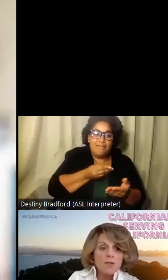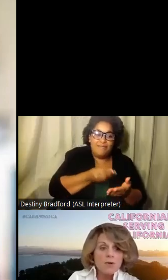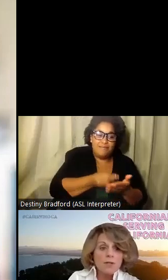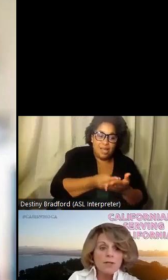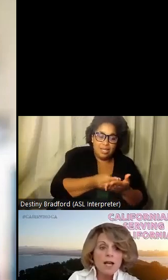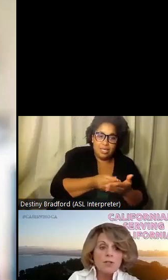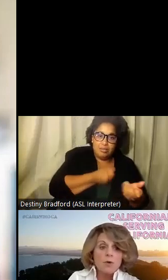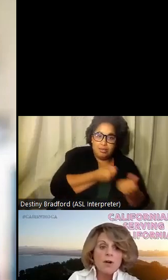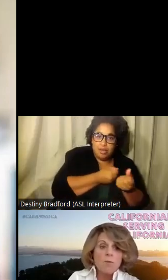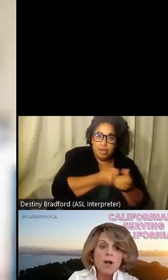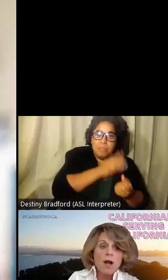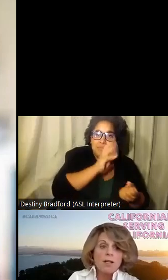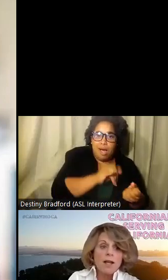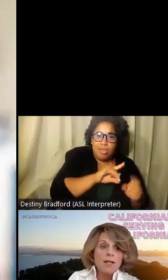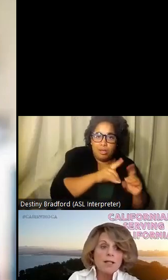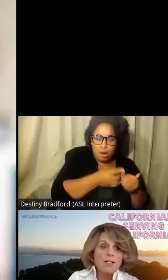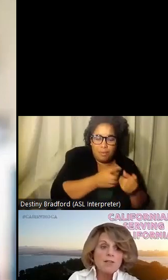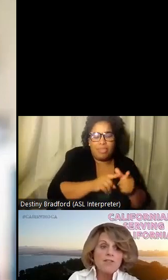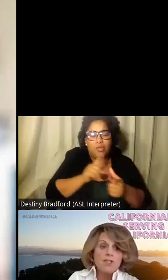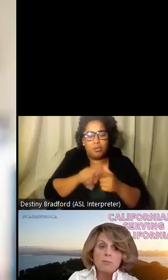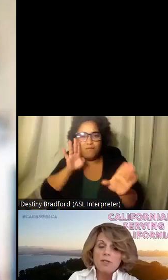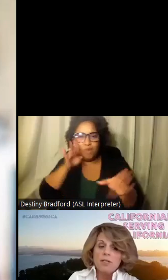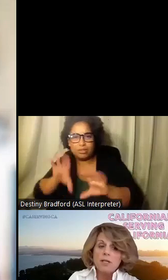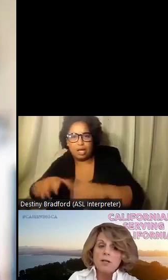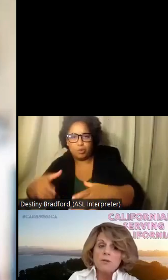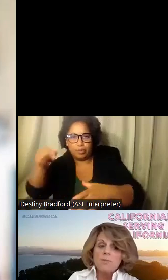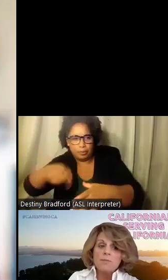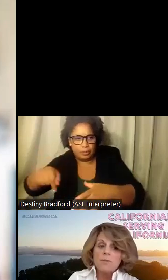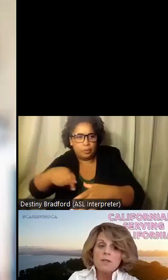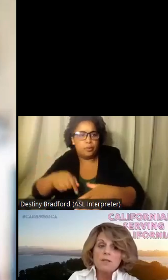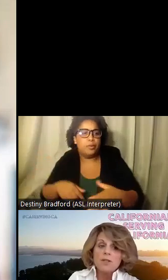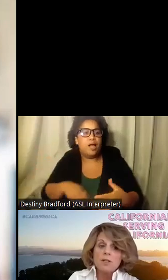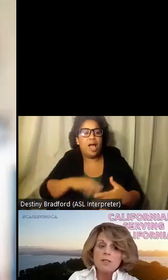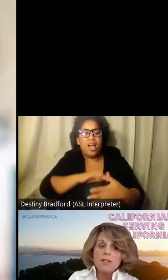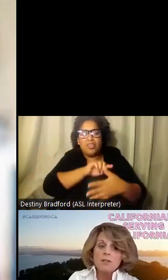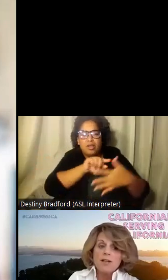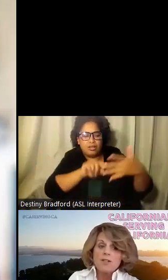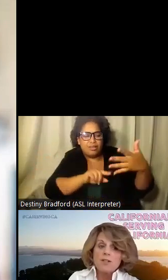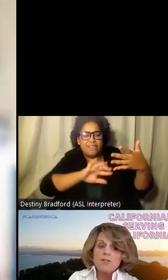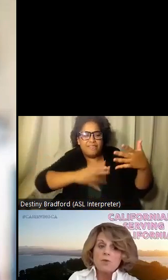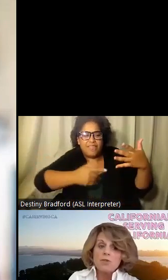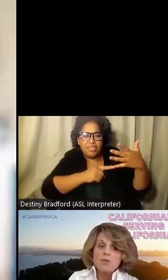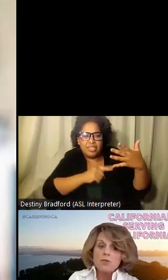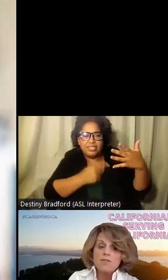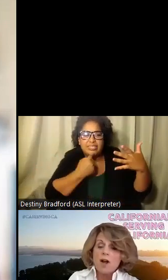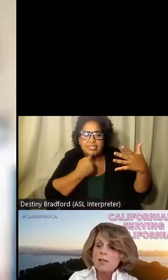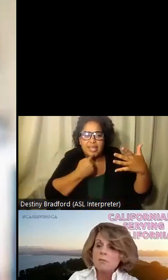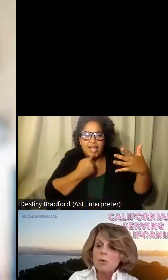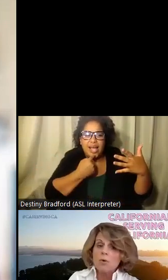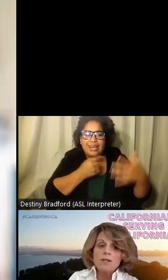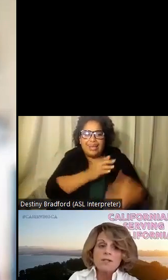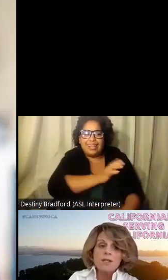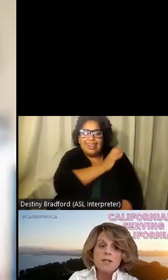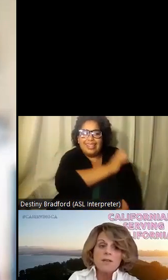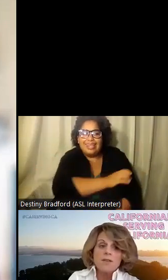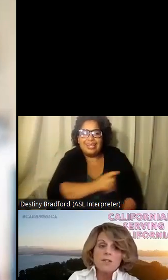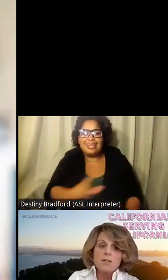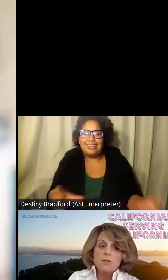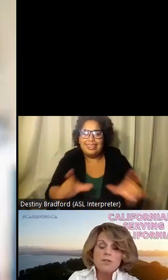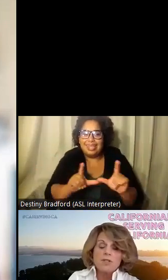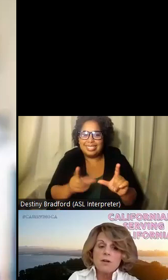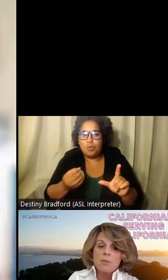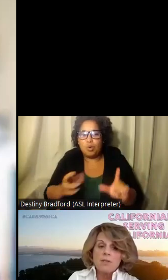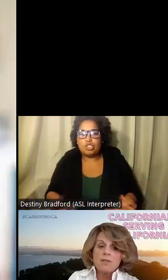The other category I want to highlight is the fifth bullet here, clinically licensed or certified employees.